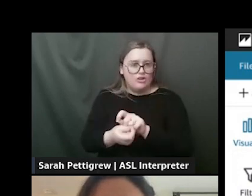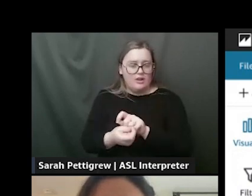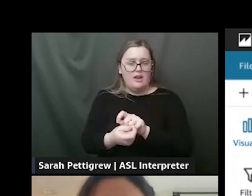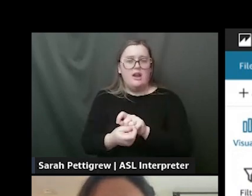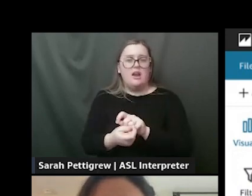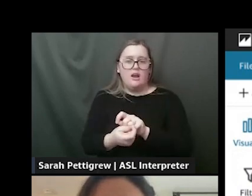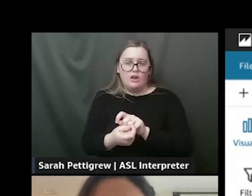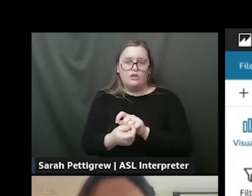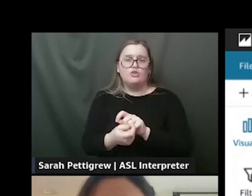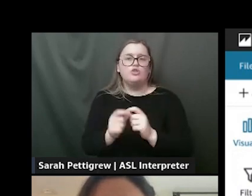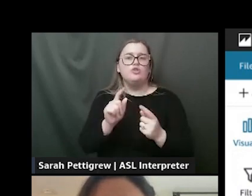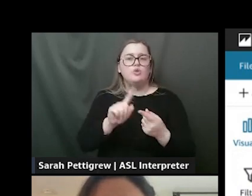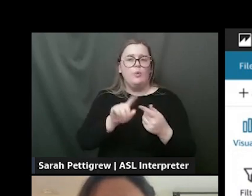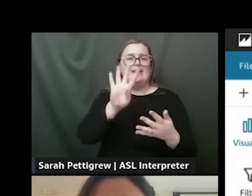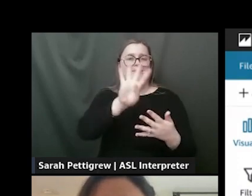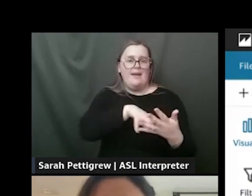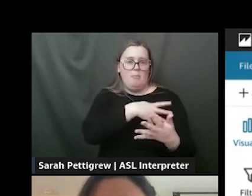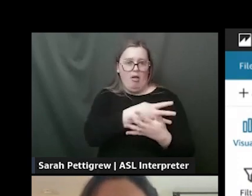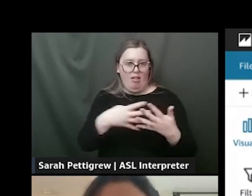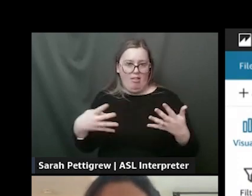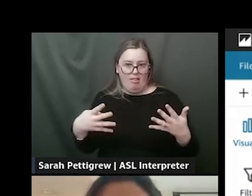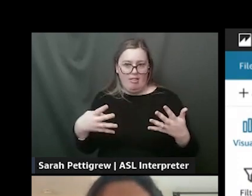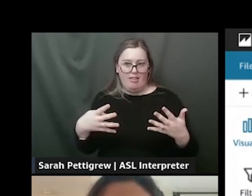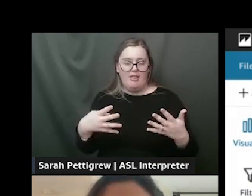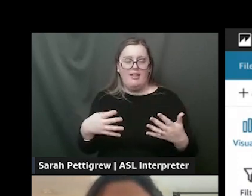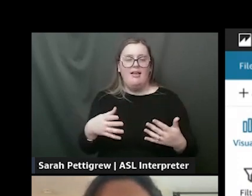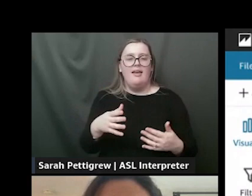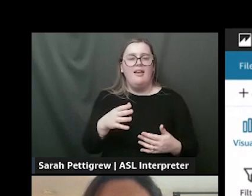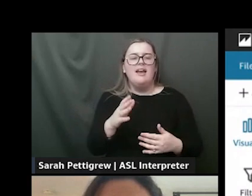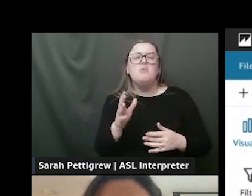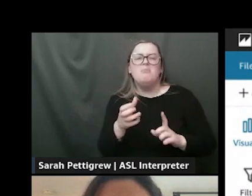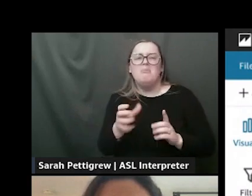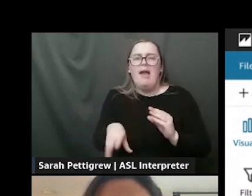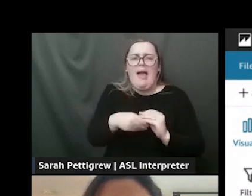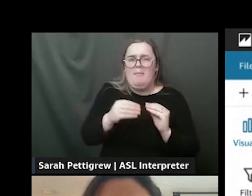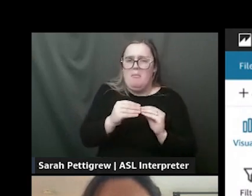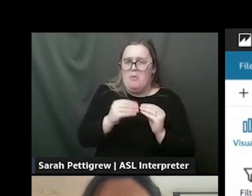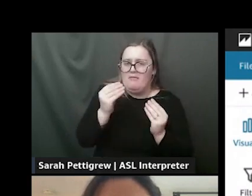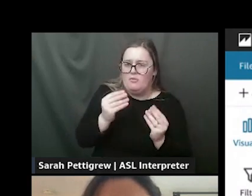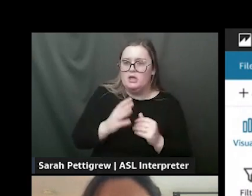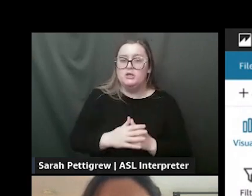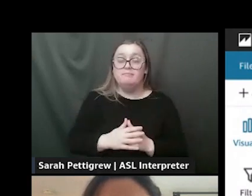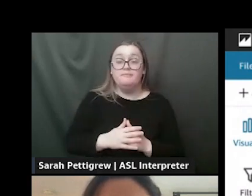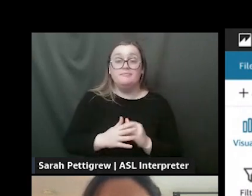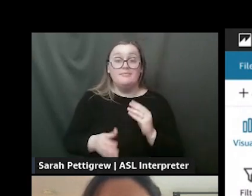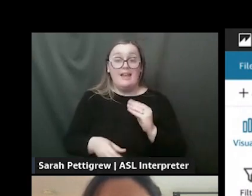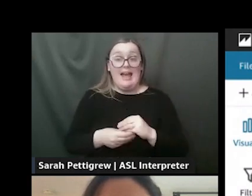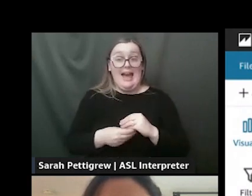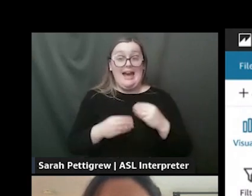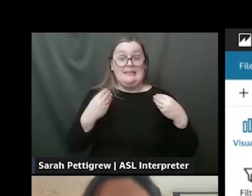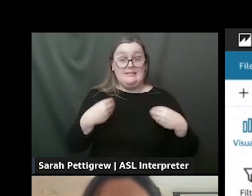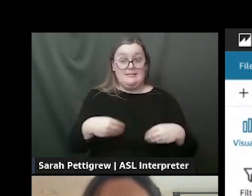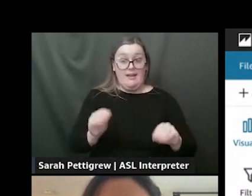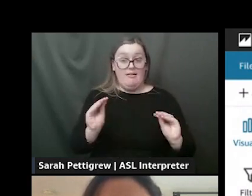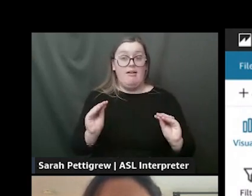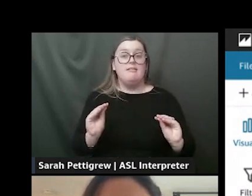to a table. And we're going to add a little bit more information. So add